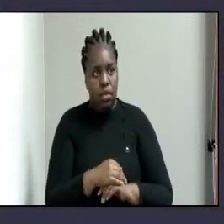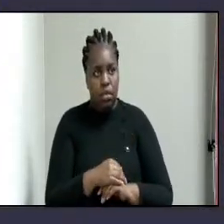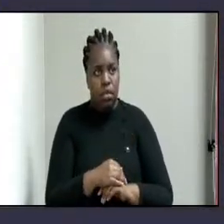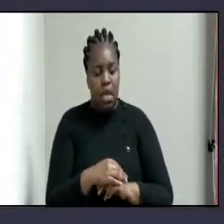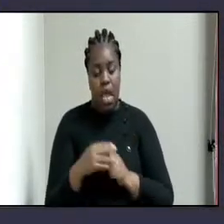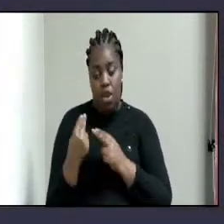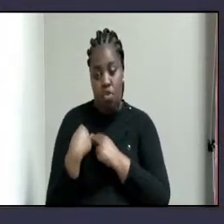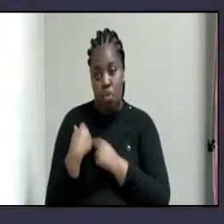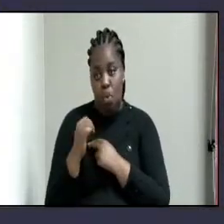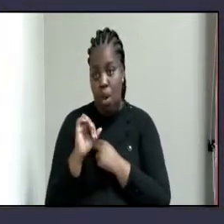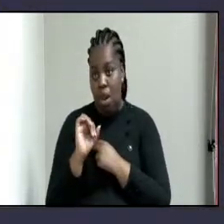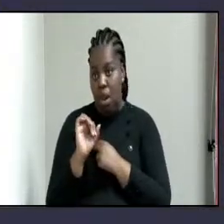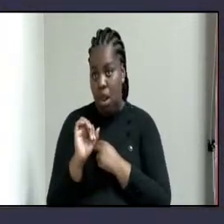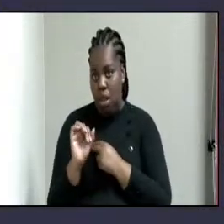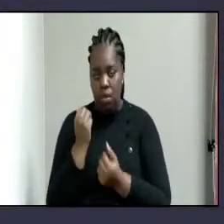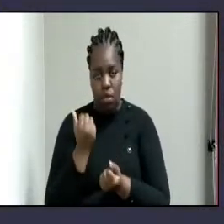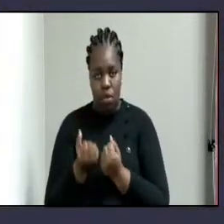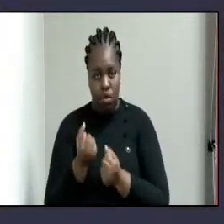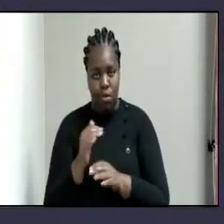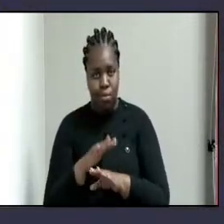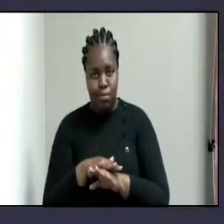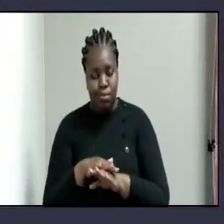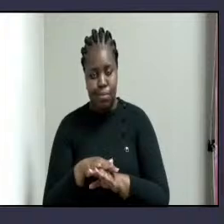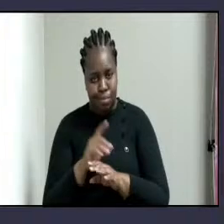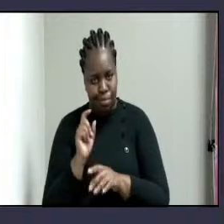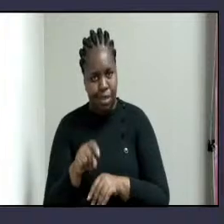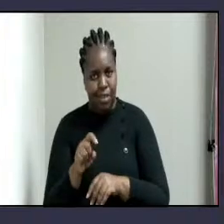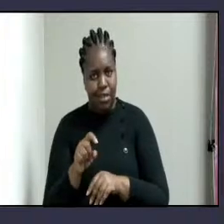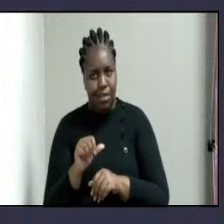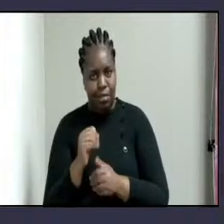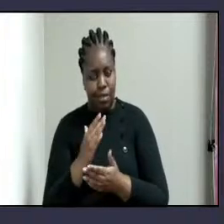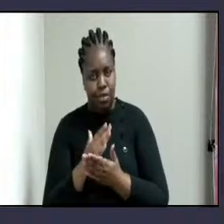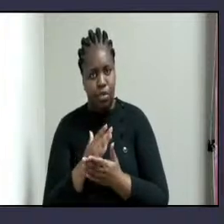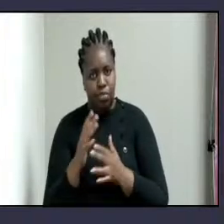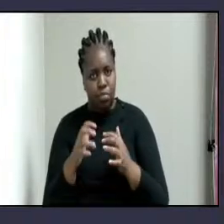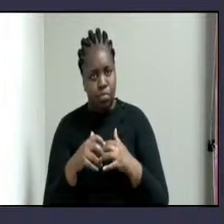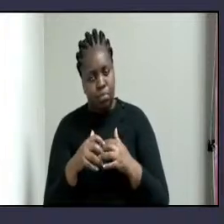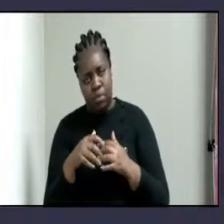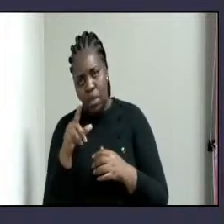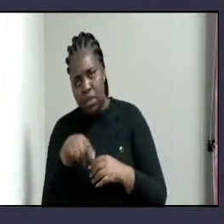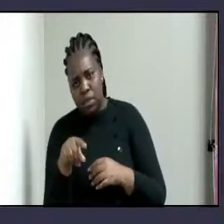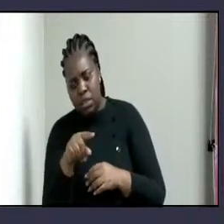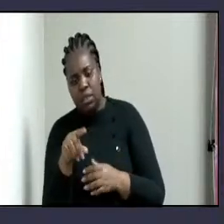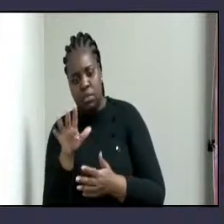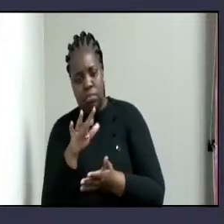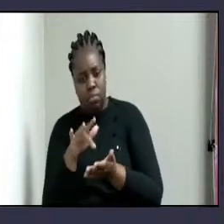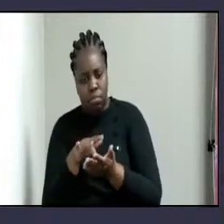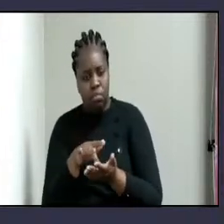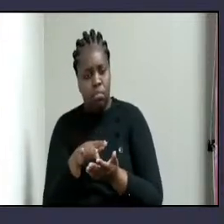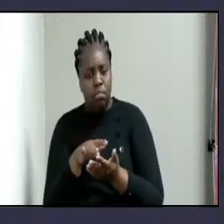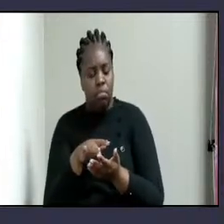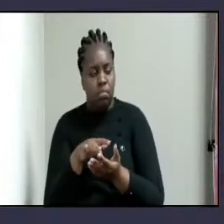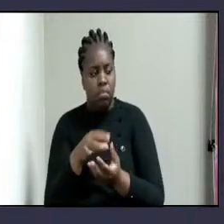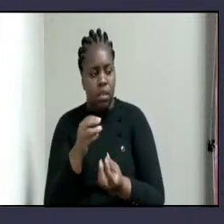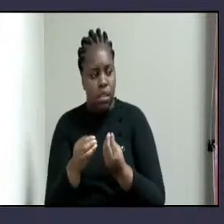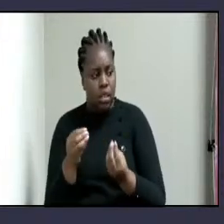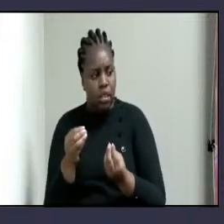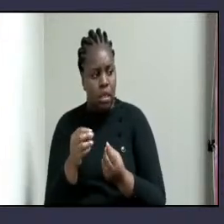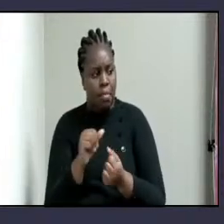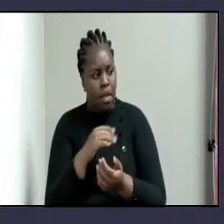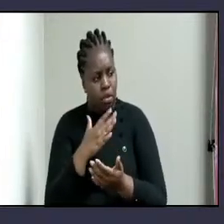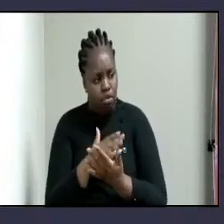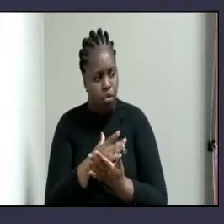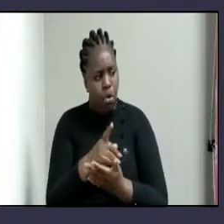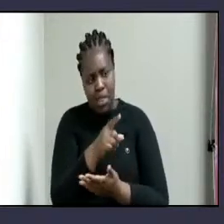of the state in that regard must not be malicious in terms of just creating institutions and then deserting children. But we must